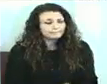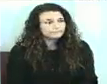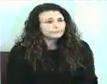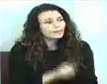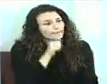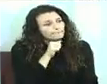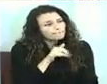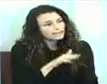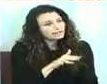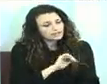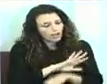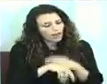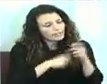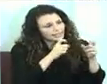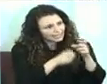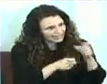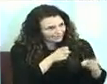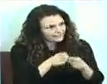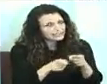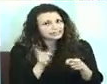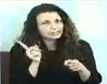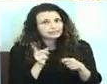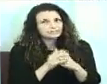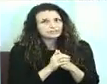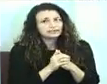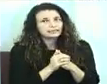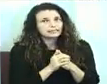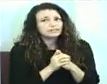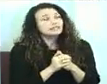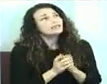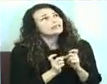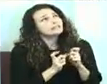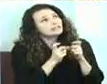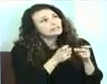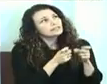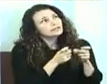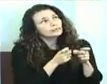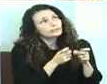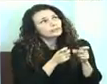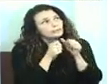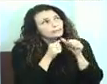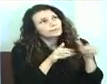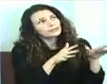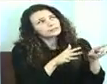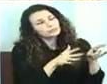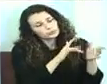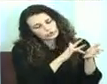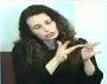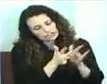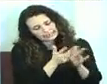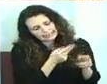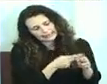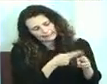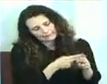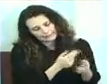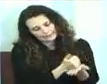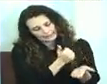Bless these gifts. Unto you we give you praise. In Jesus' name,